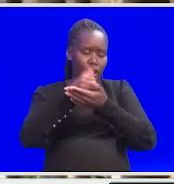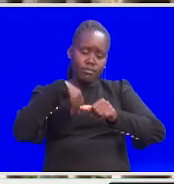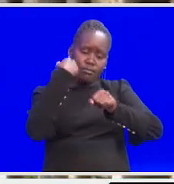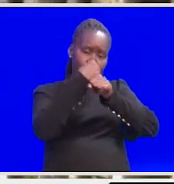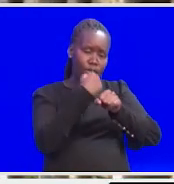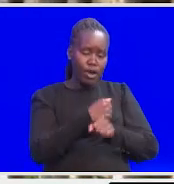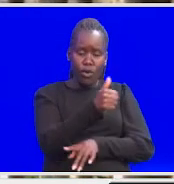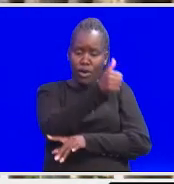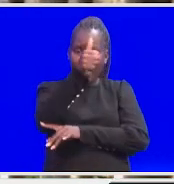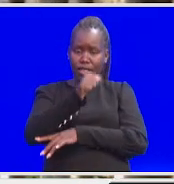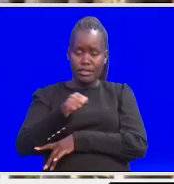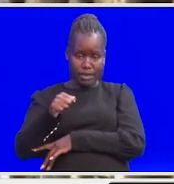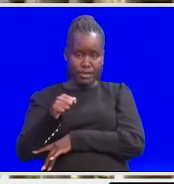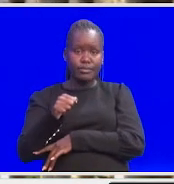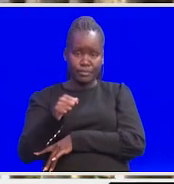On the other